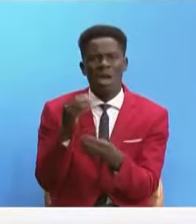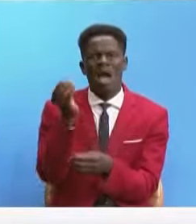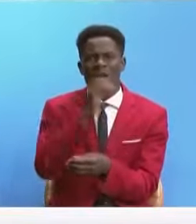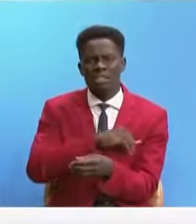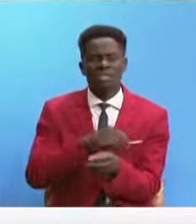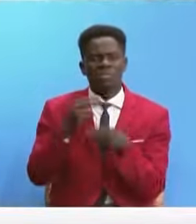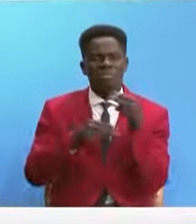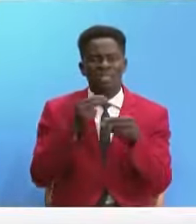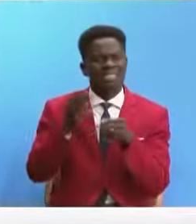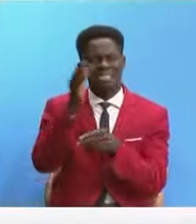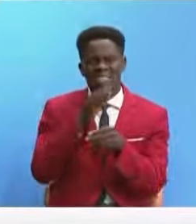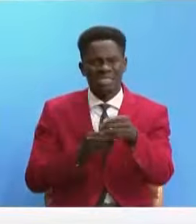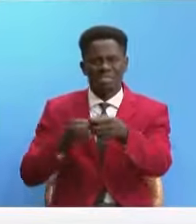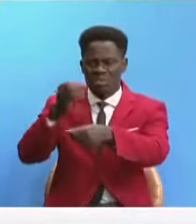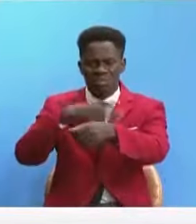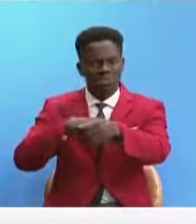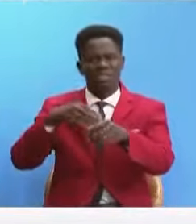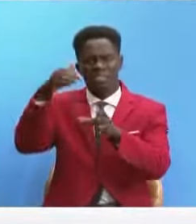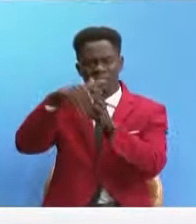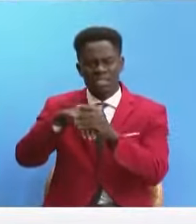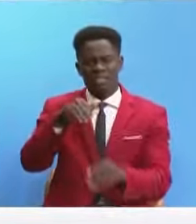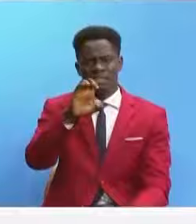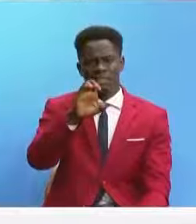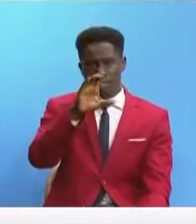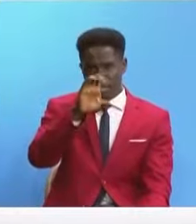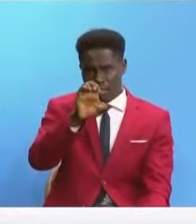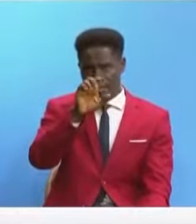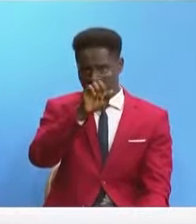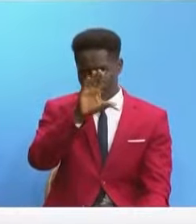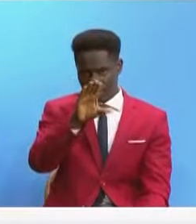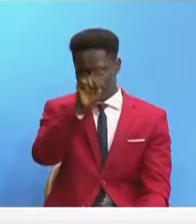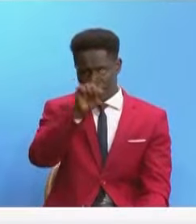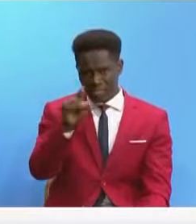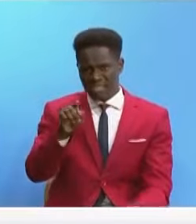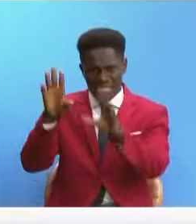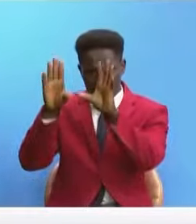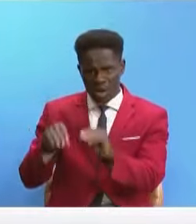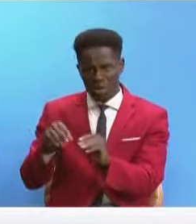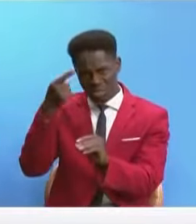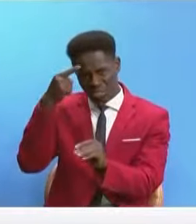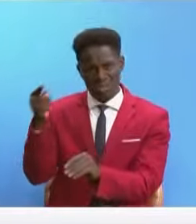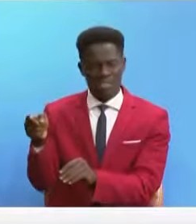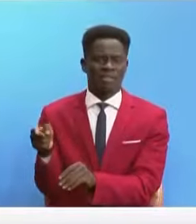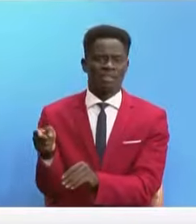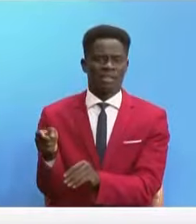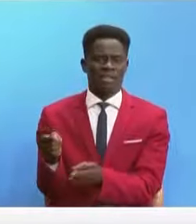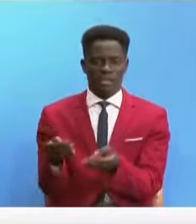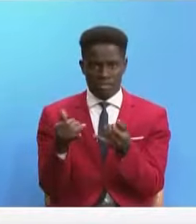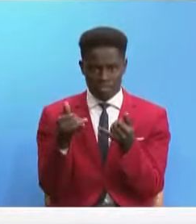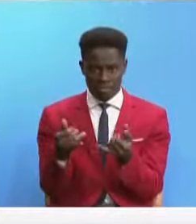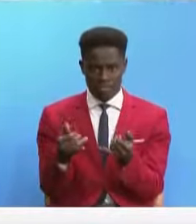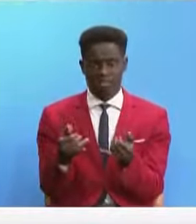instead of depositing it into the Examinations Council of Zambia account, have not sat well with Lusaka District Commissioner Rosa